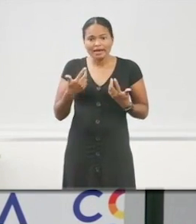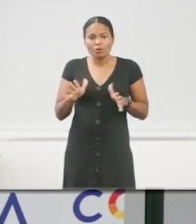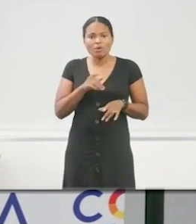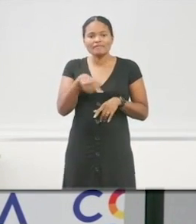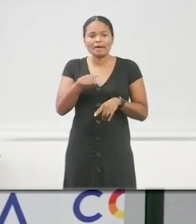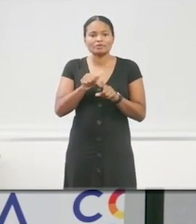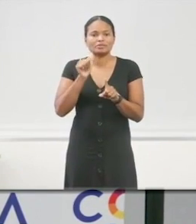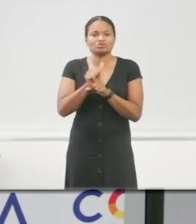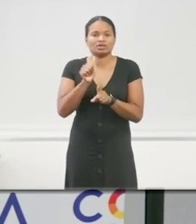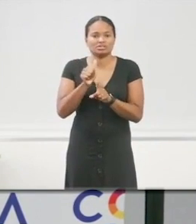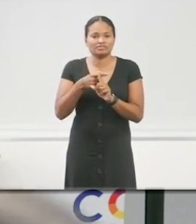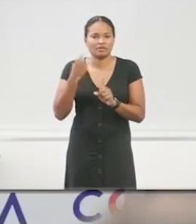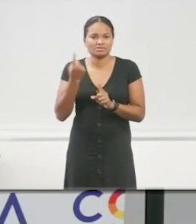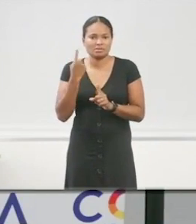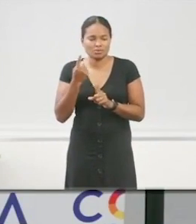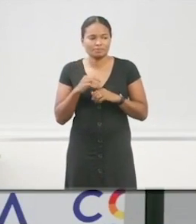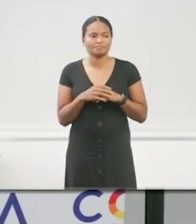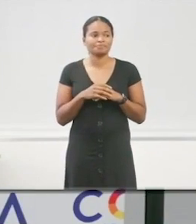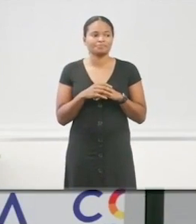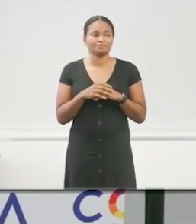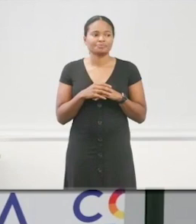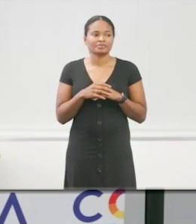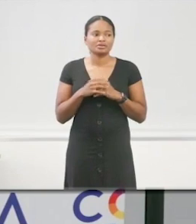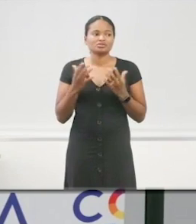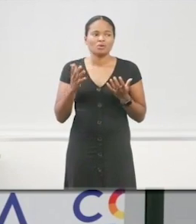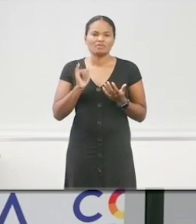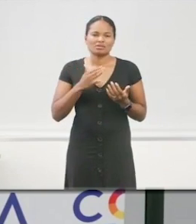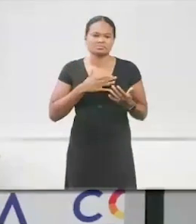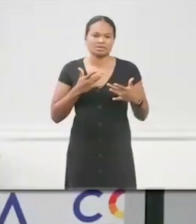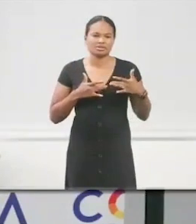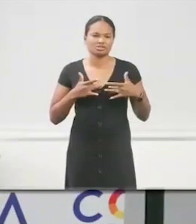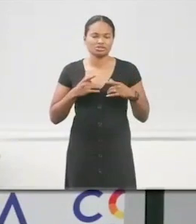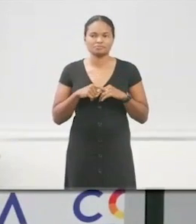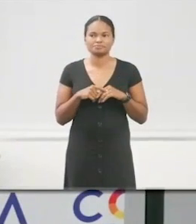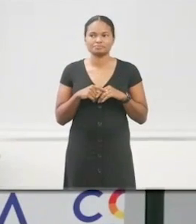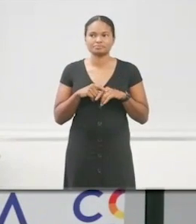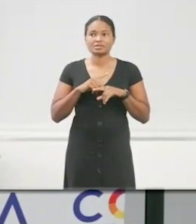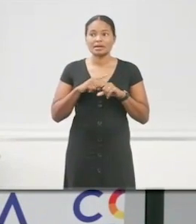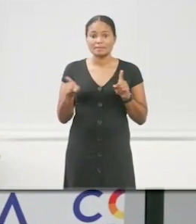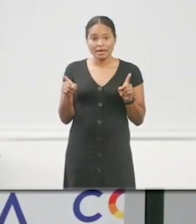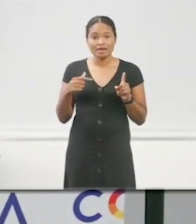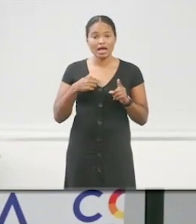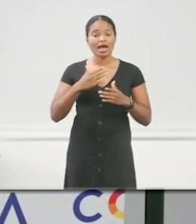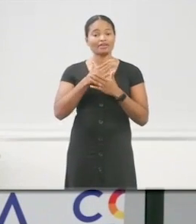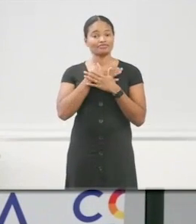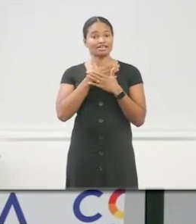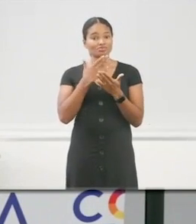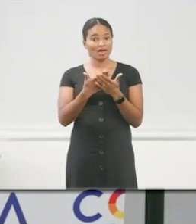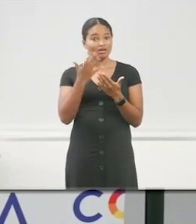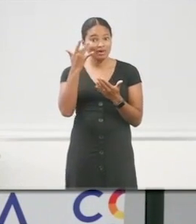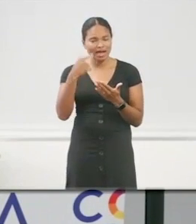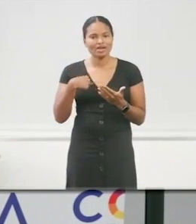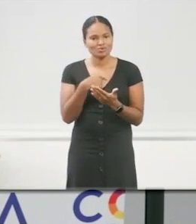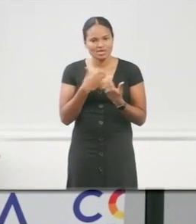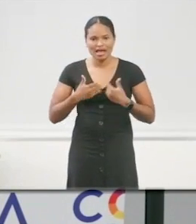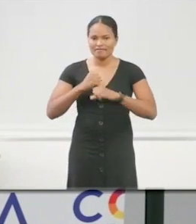they're going after that individual. So that is of concern to me. But I would also say I also rest well because of the infrastructure we have in place